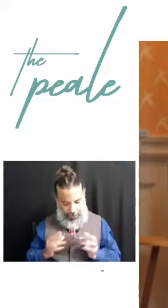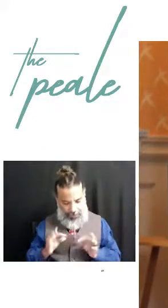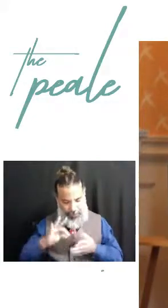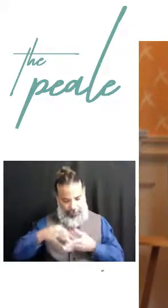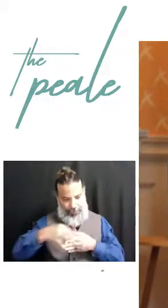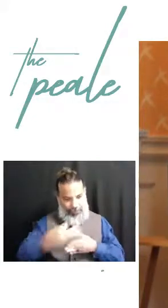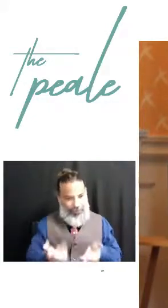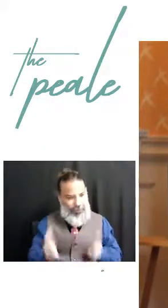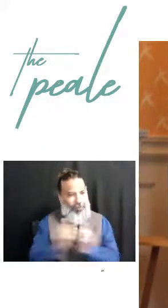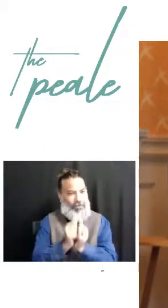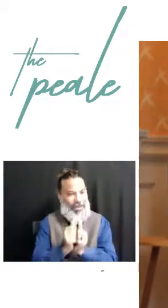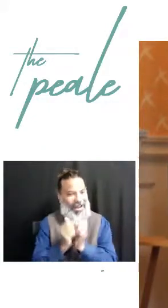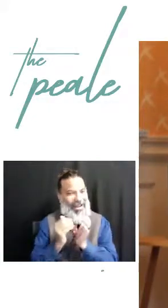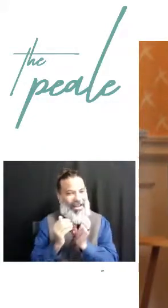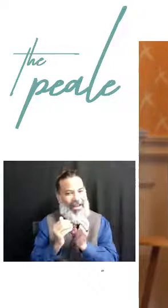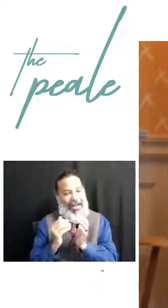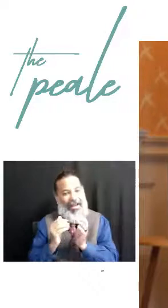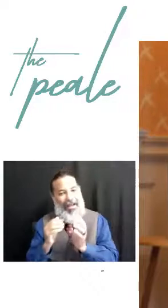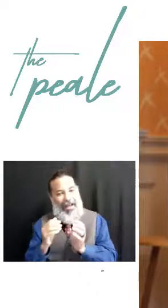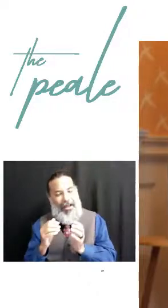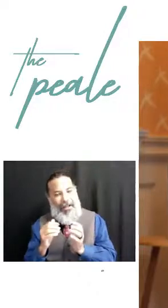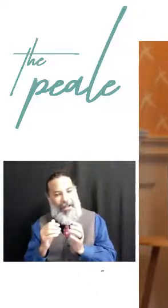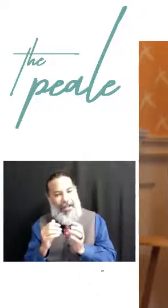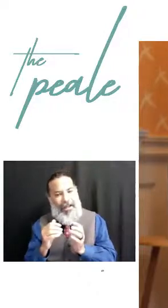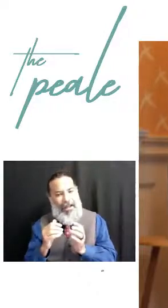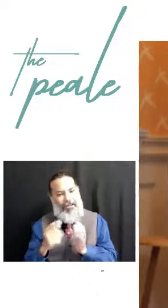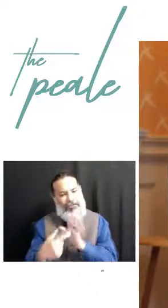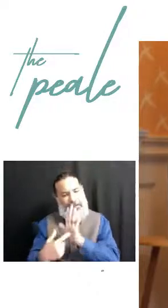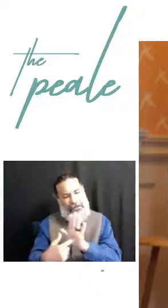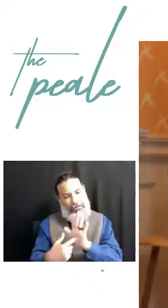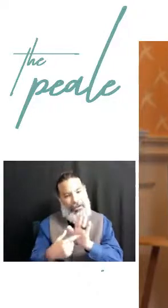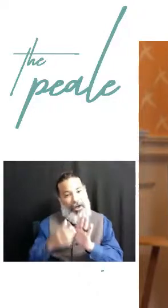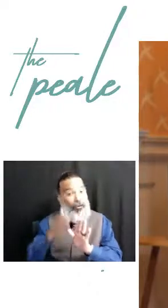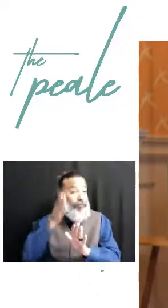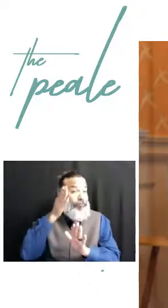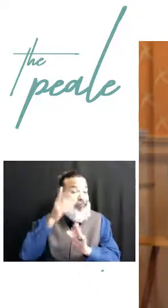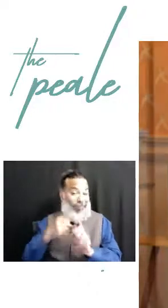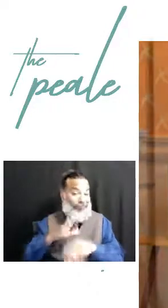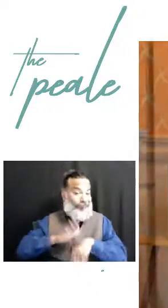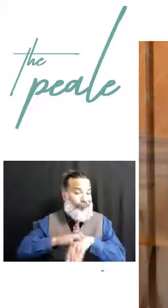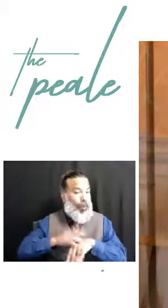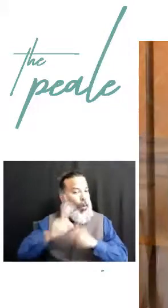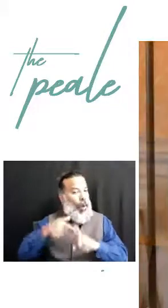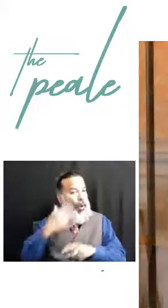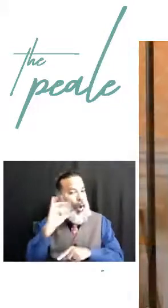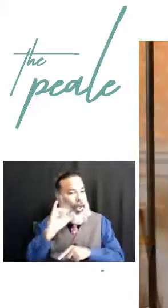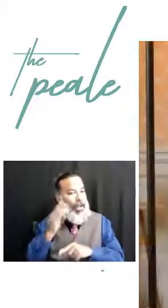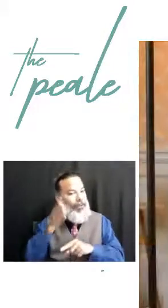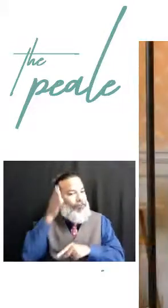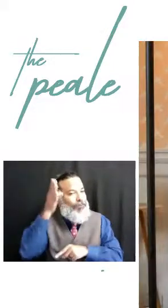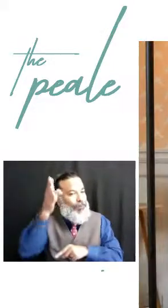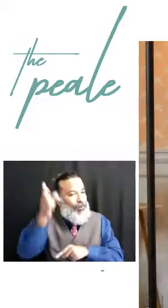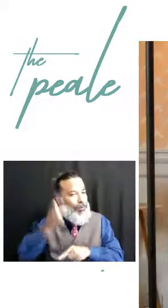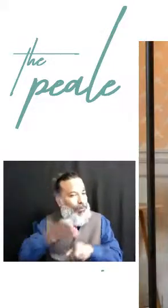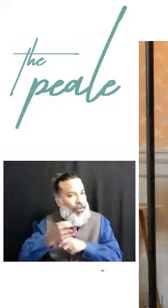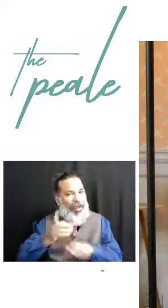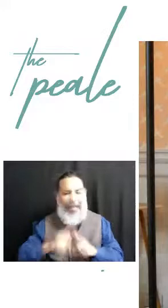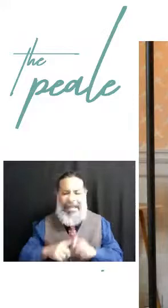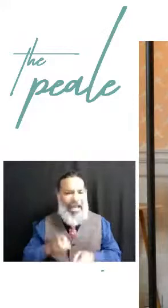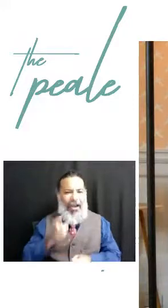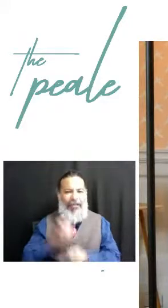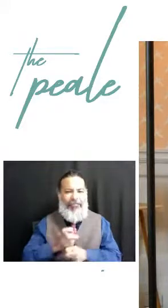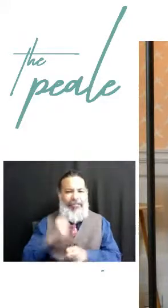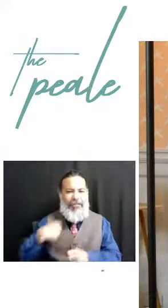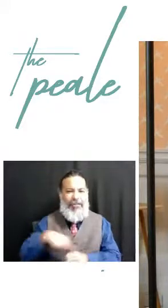together in a harbinger of her future career. I had a hard time finding the key